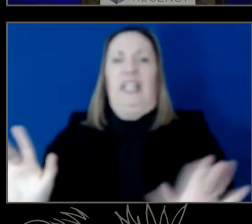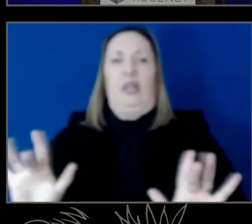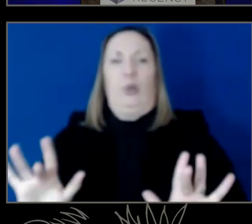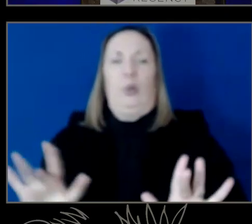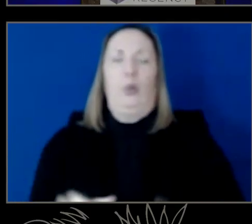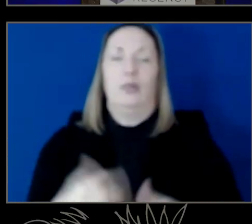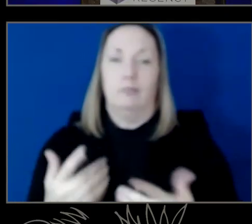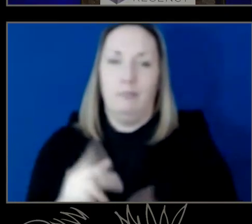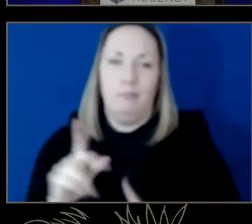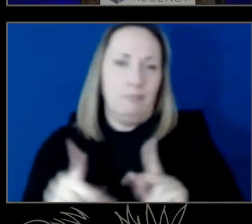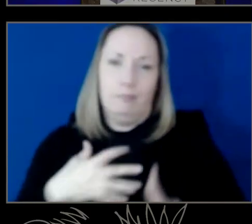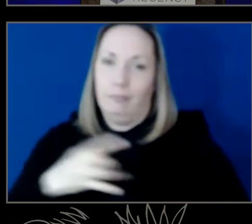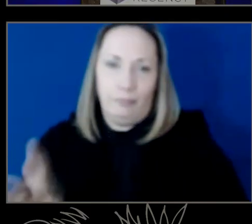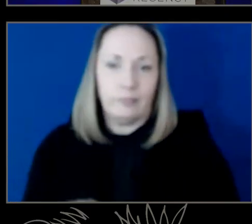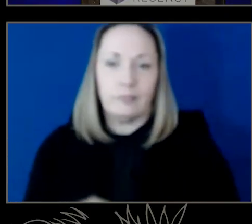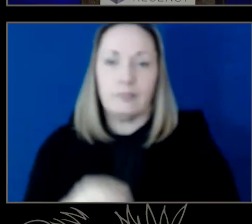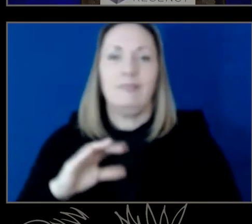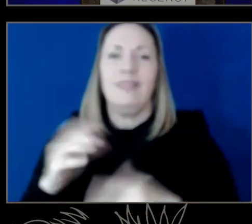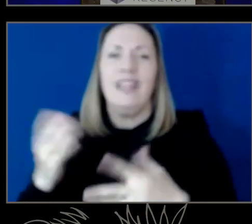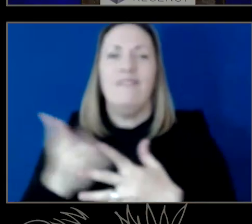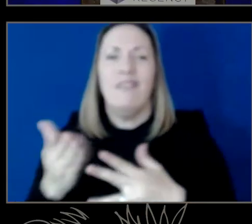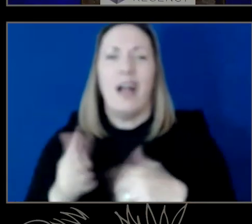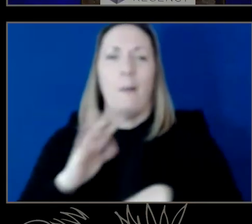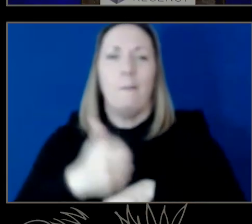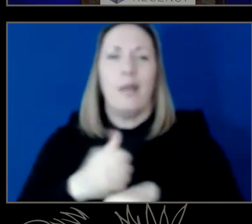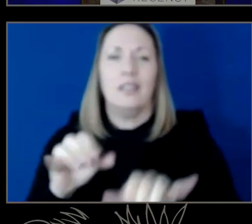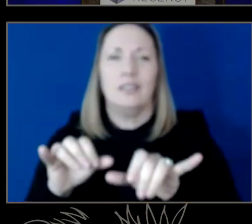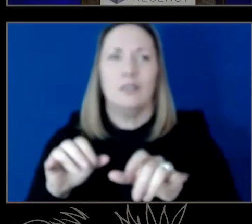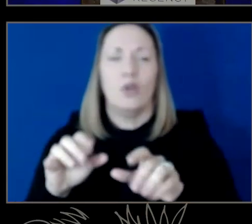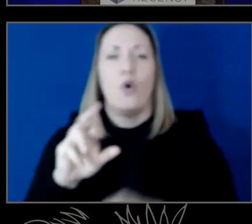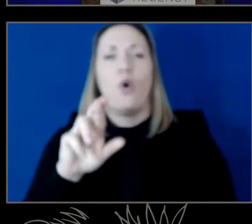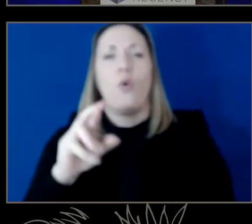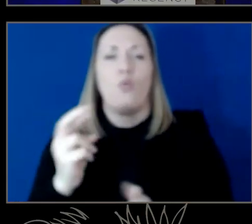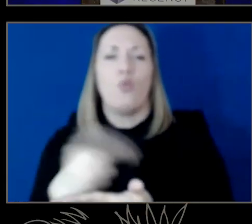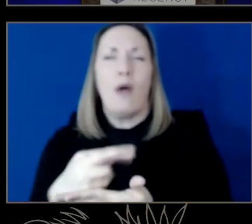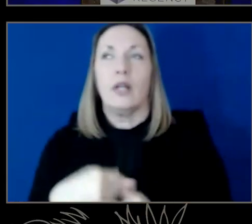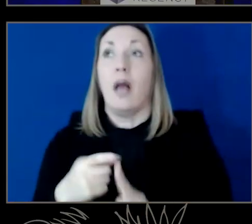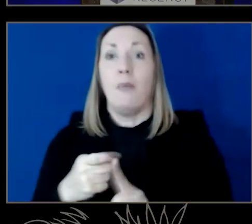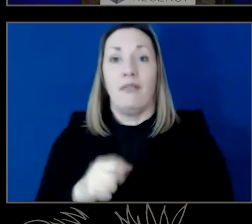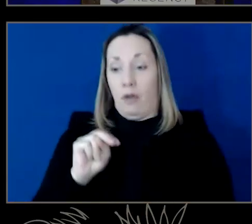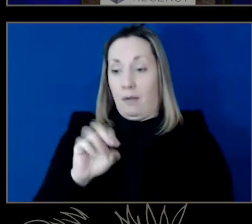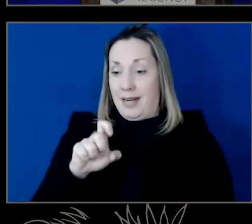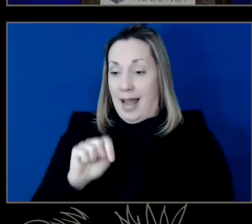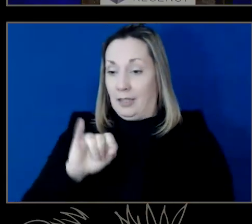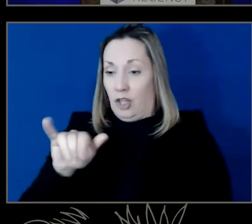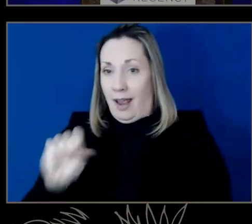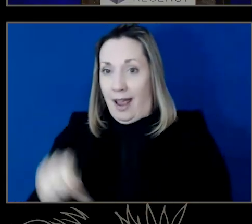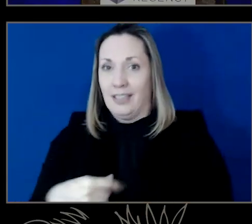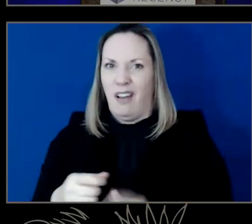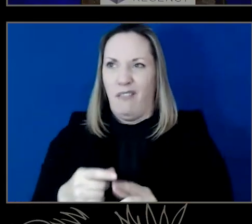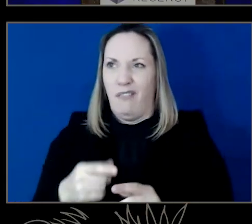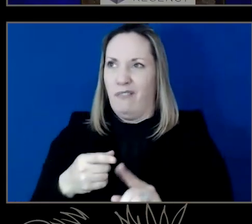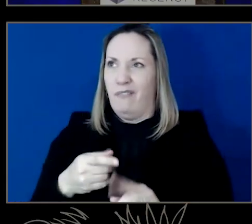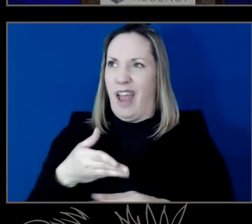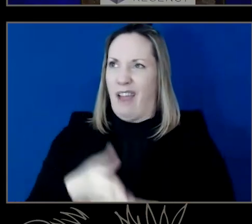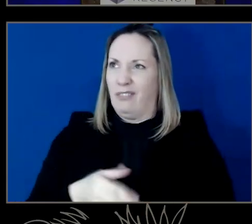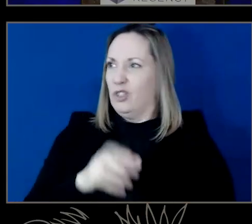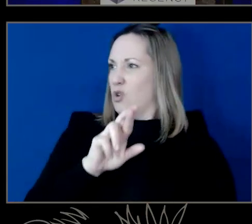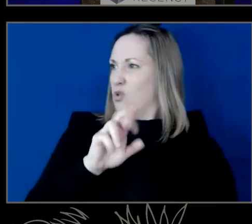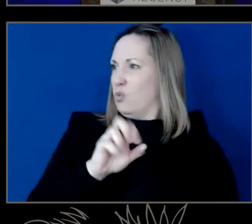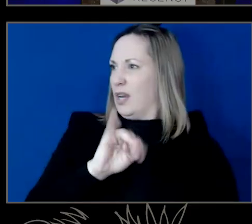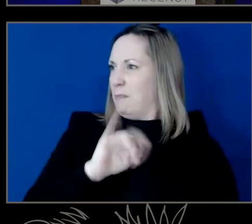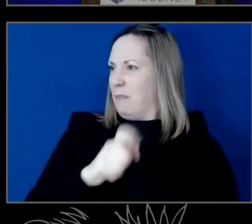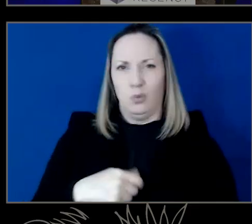with file-based routing. We have these reactions of like, what the hell? Like coming from Next.js, the file naming for Remix is like so weird to me, which is